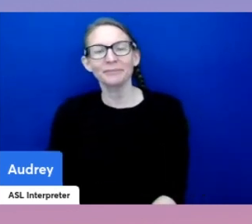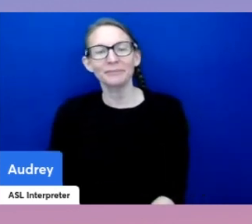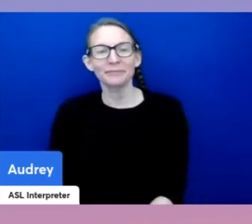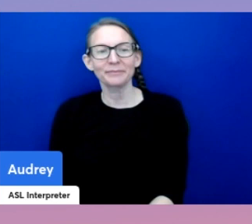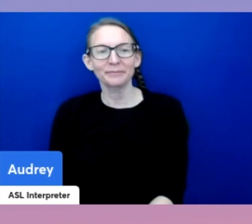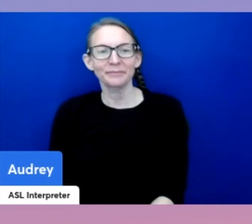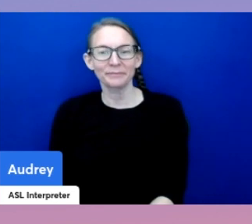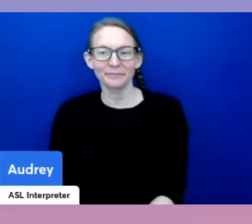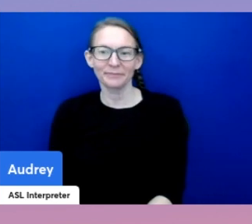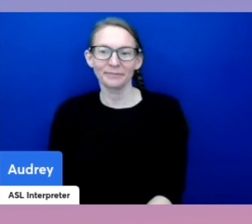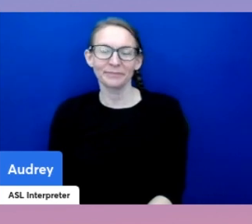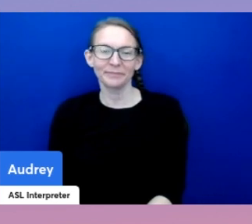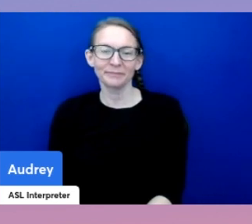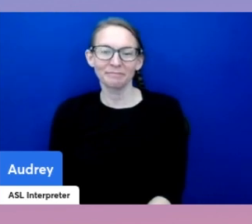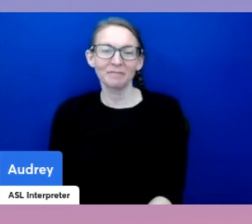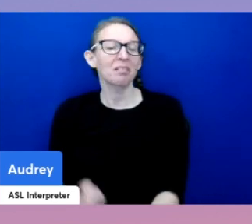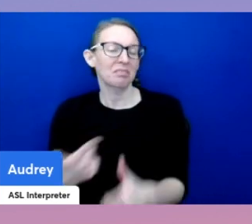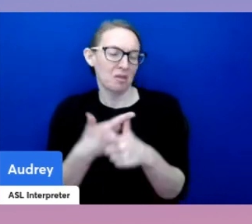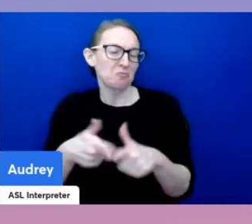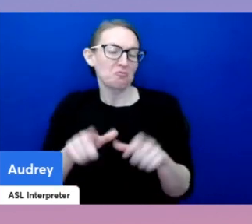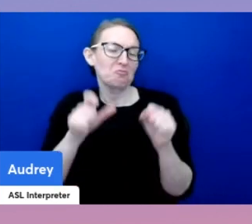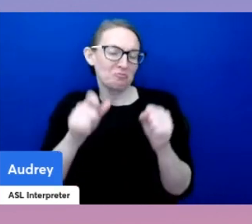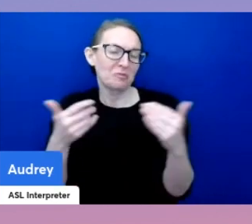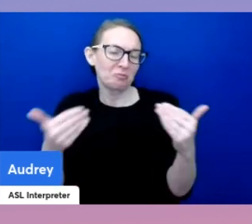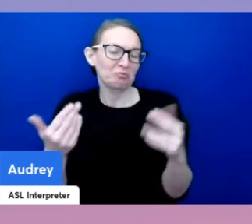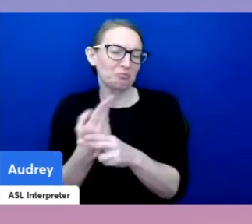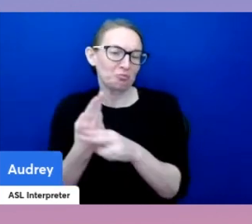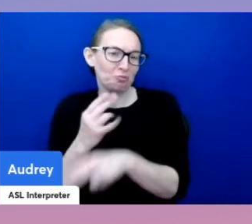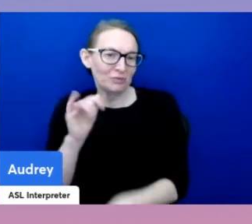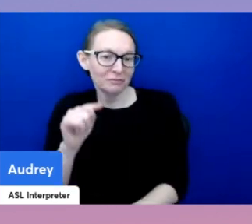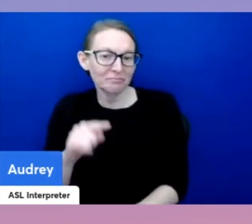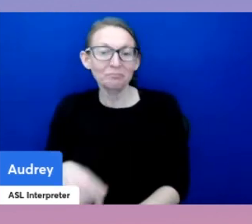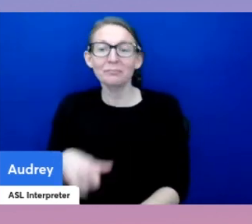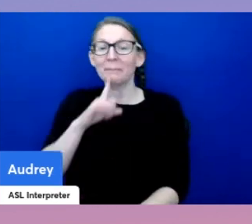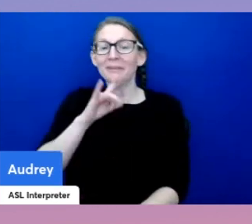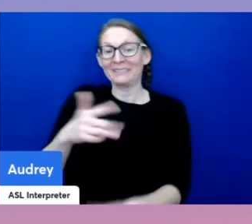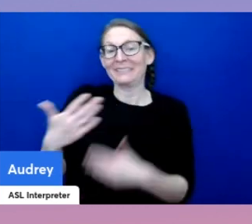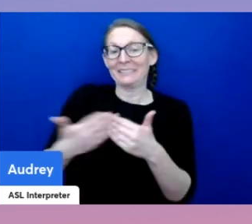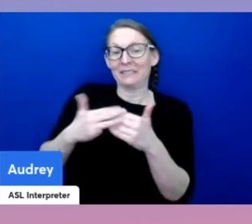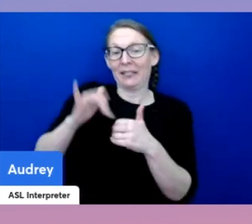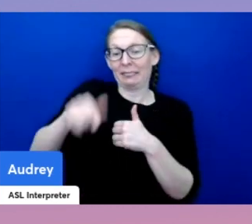use it. Well, usually the publish module itself